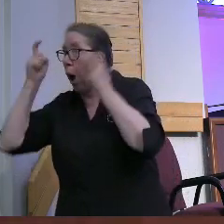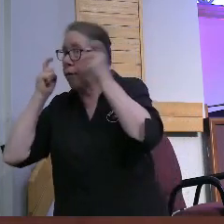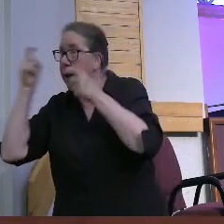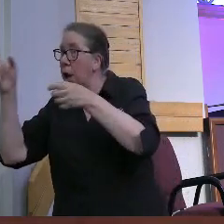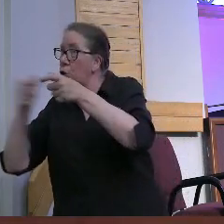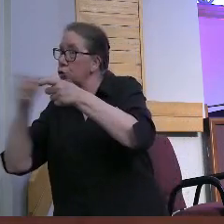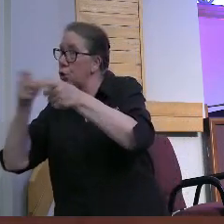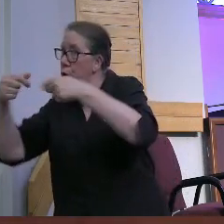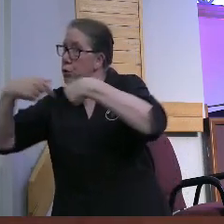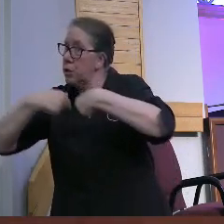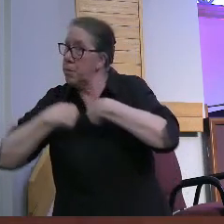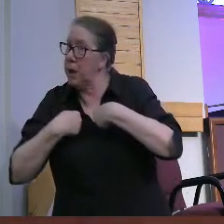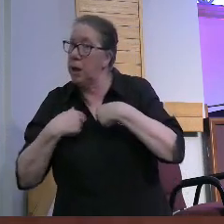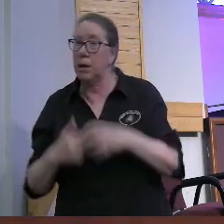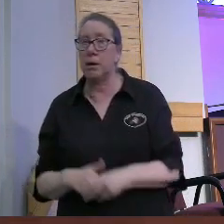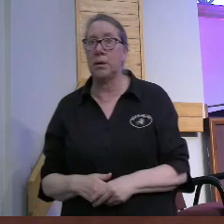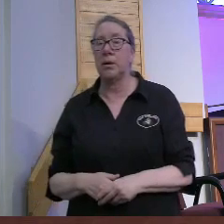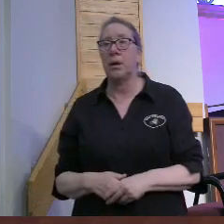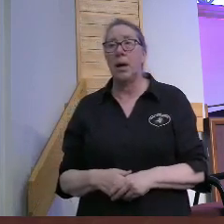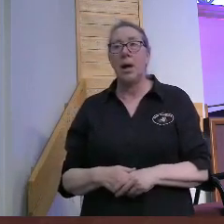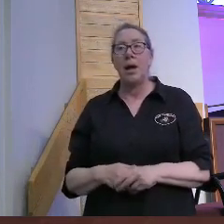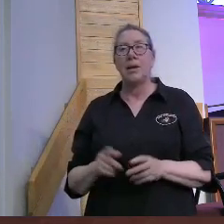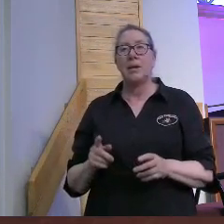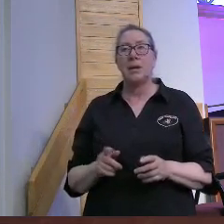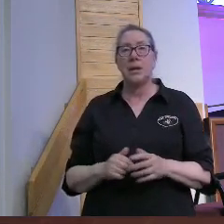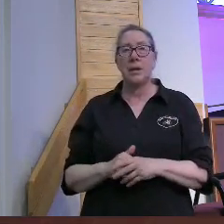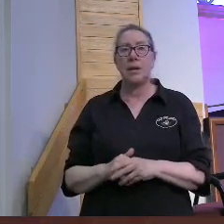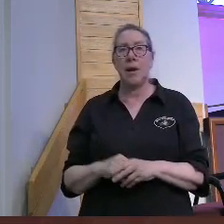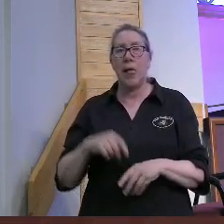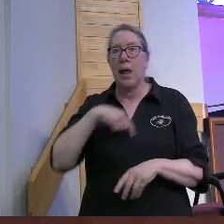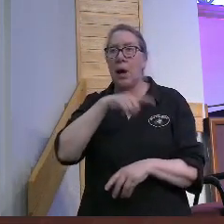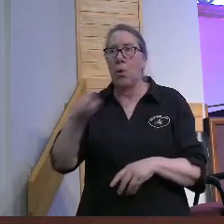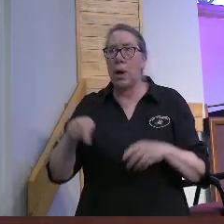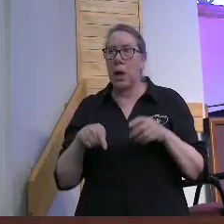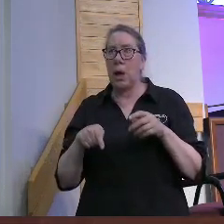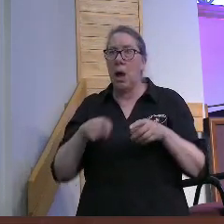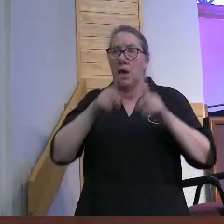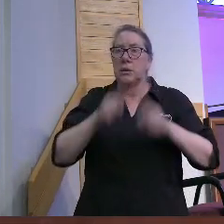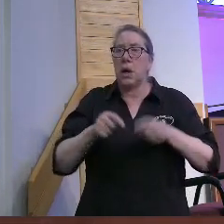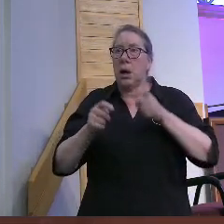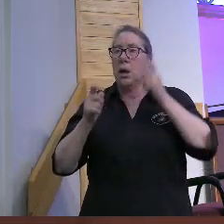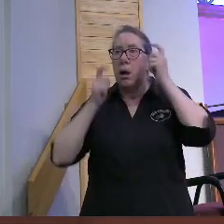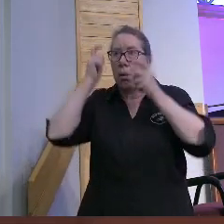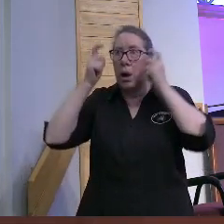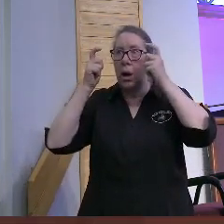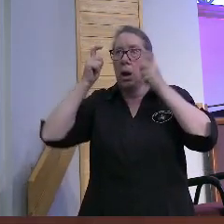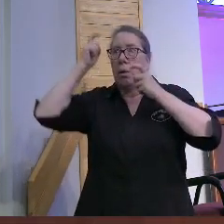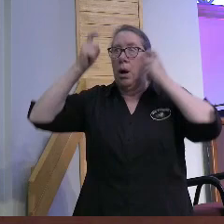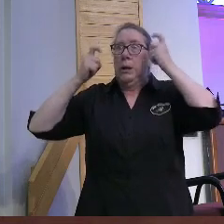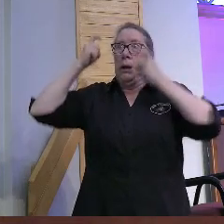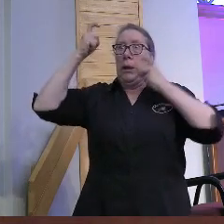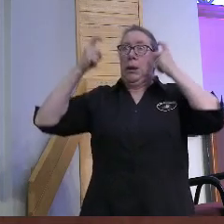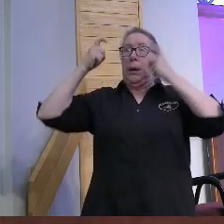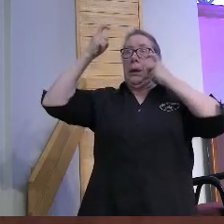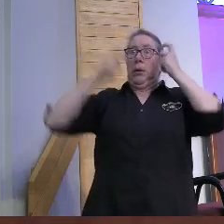started out concerned. But we've allowed ourselves to become anxious. We've allowed ourselves to become worried. And Jesus